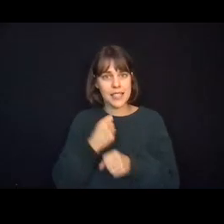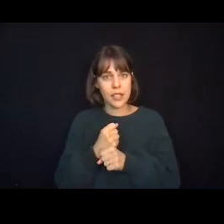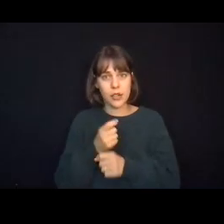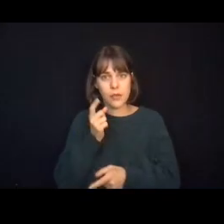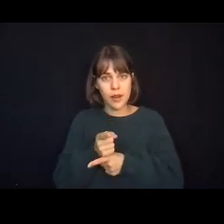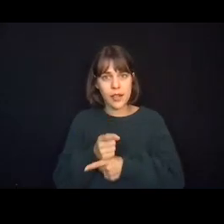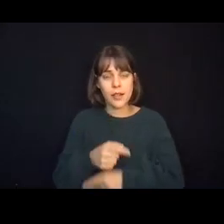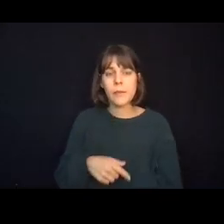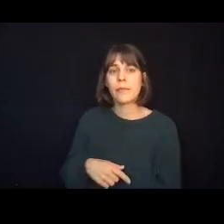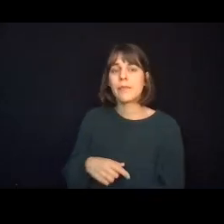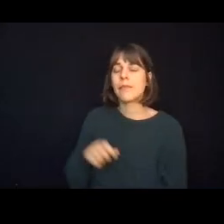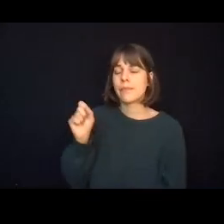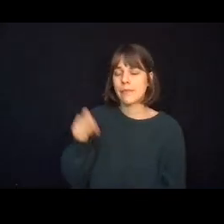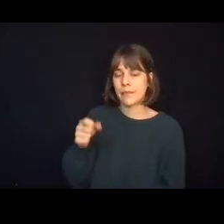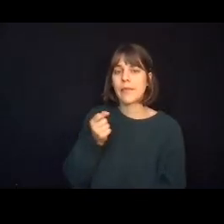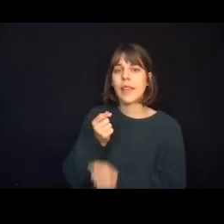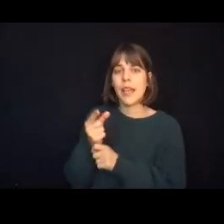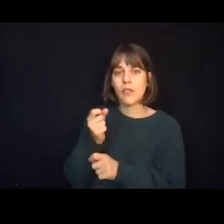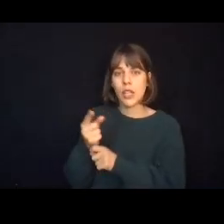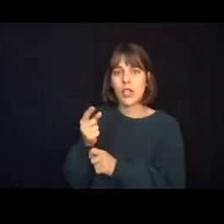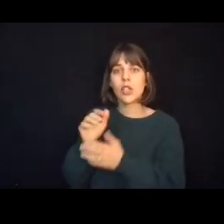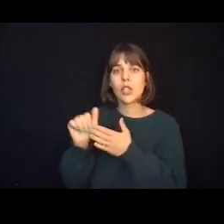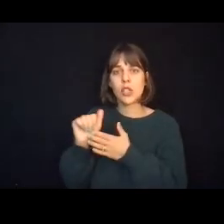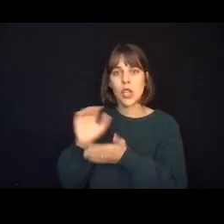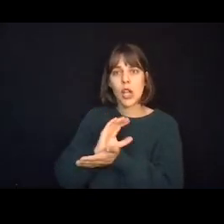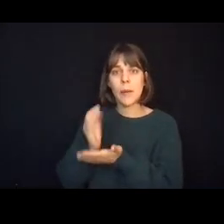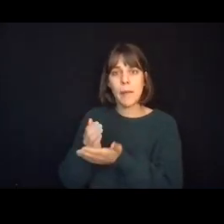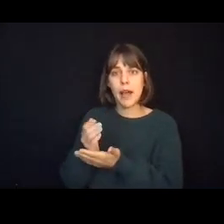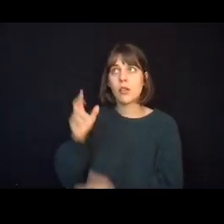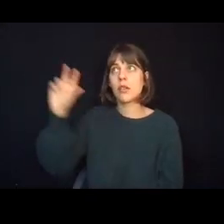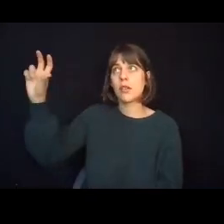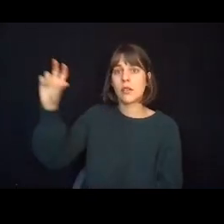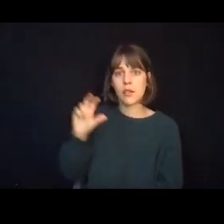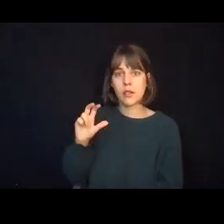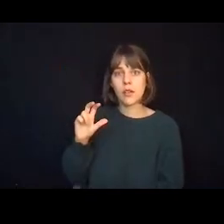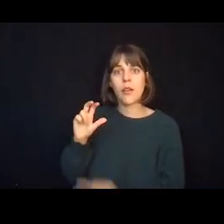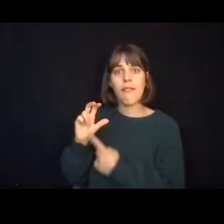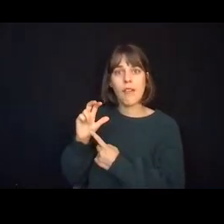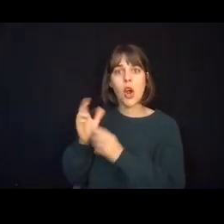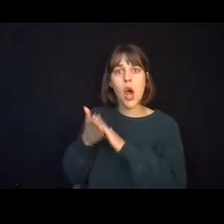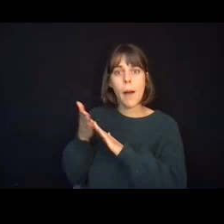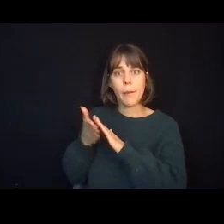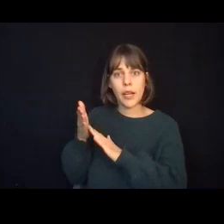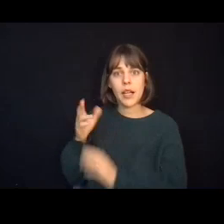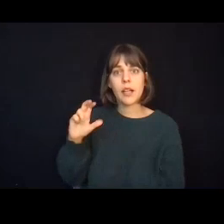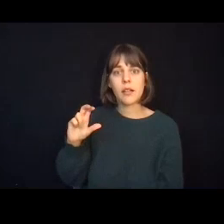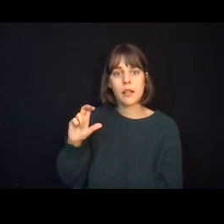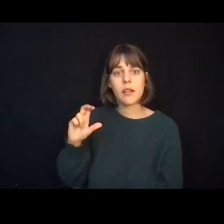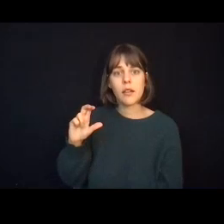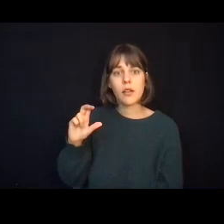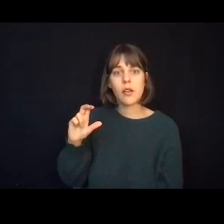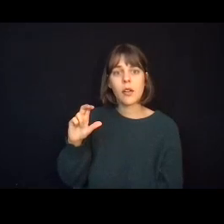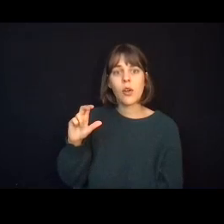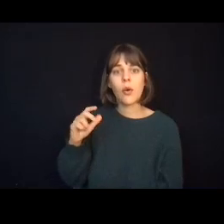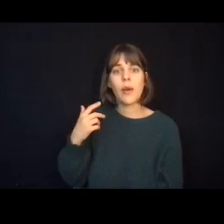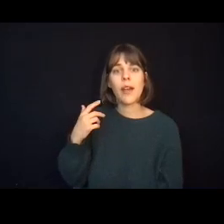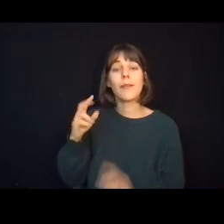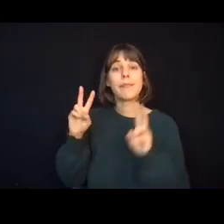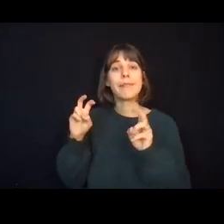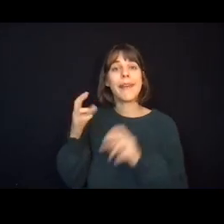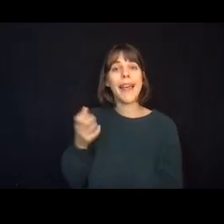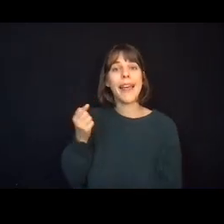so every year, the dollar amount that we are allocated in operating, we are held harmless and guaranteed to receive that